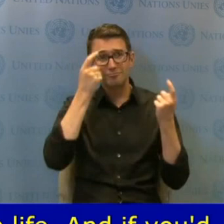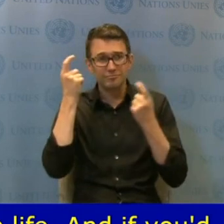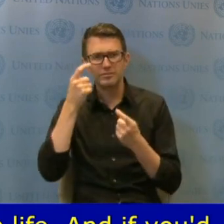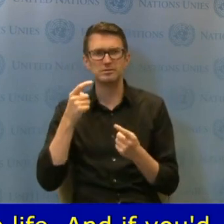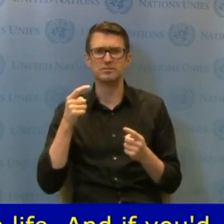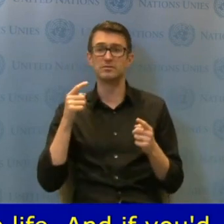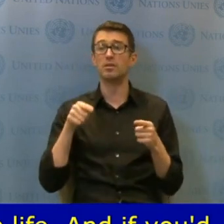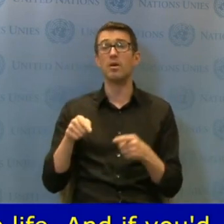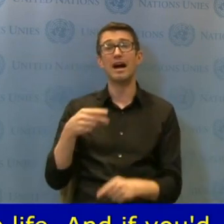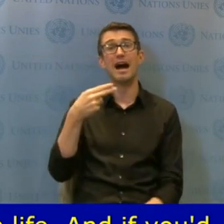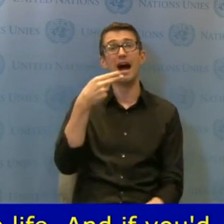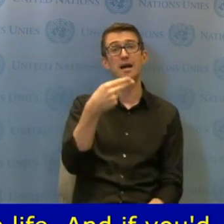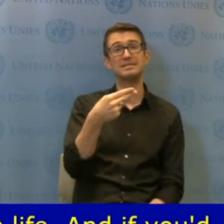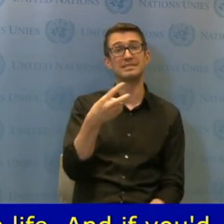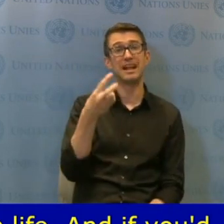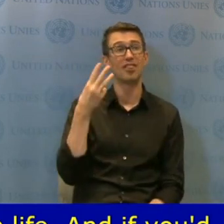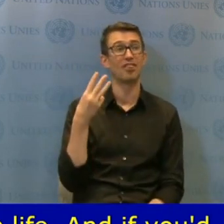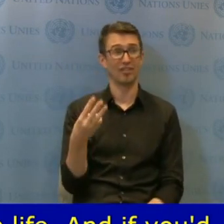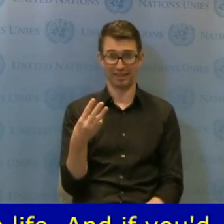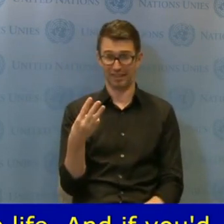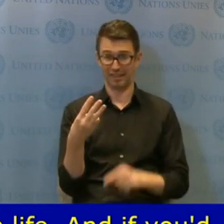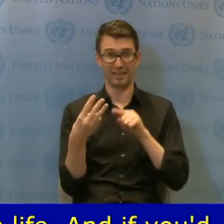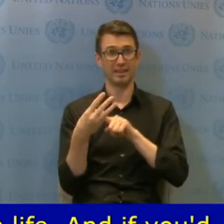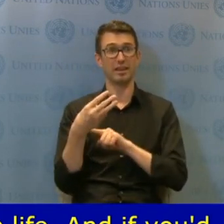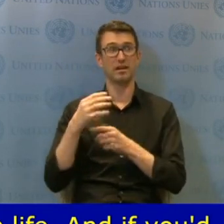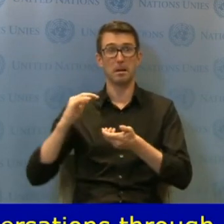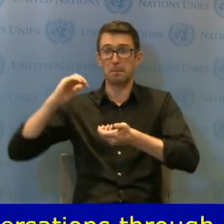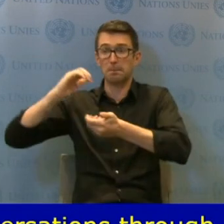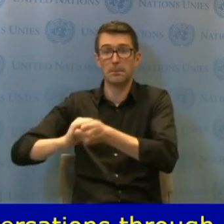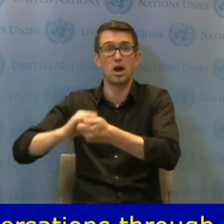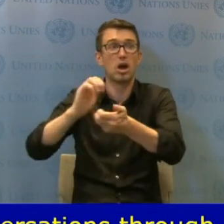email me at